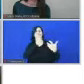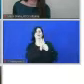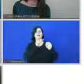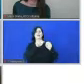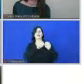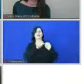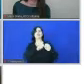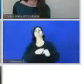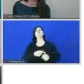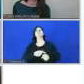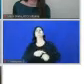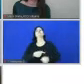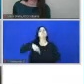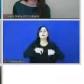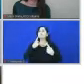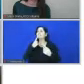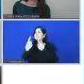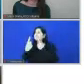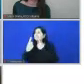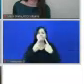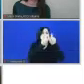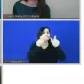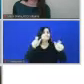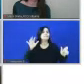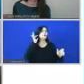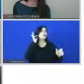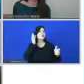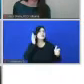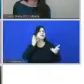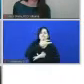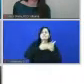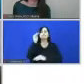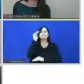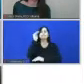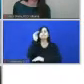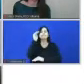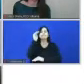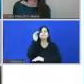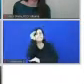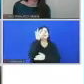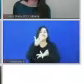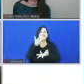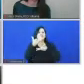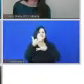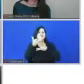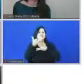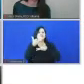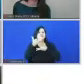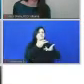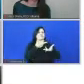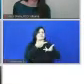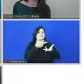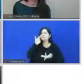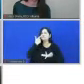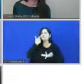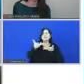due to terrorism in a land that promised them richness coming from the gas revenue. Some of these women are members of the Young Women